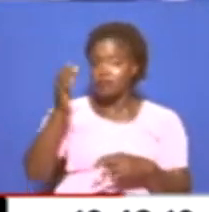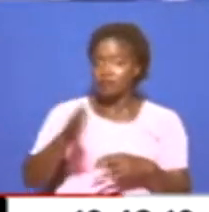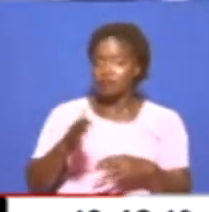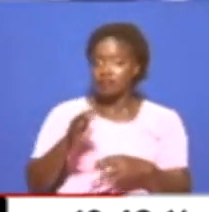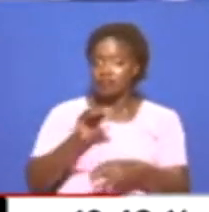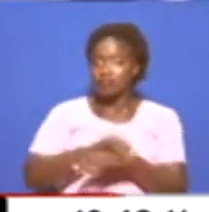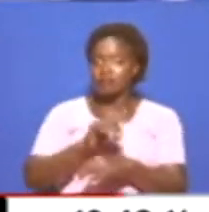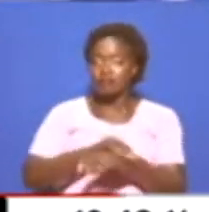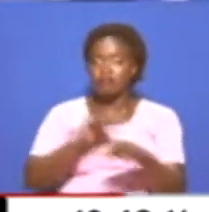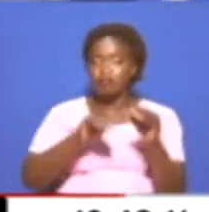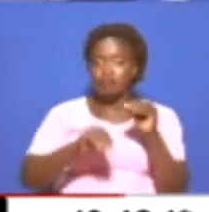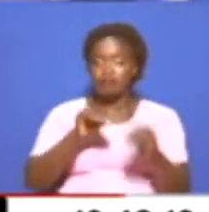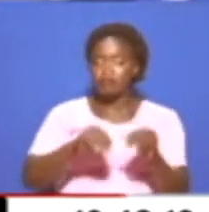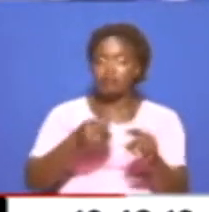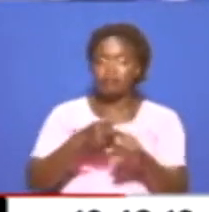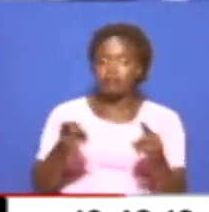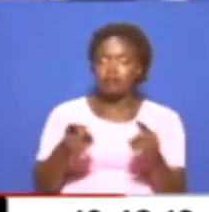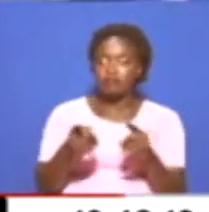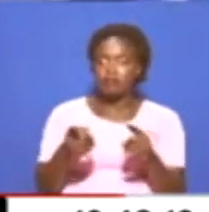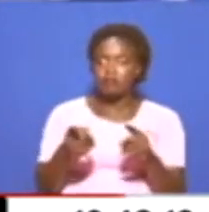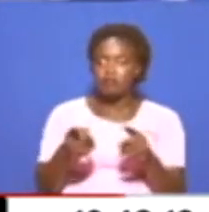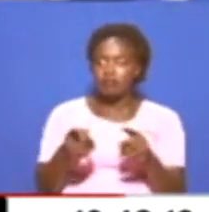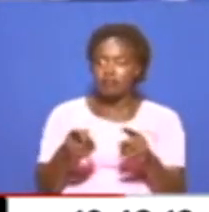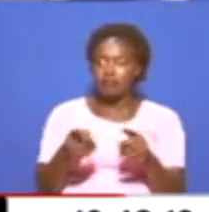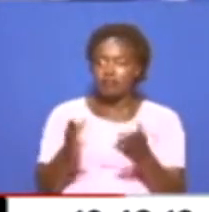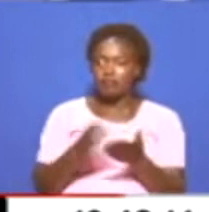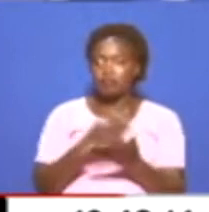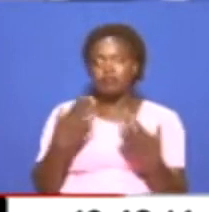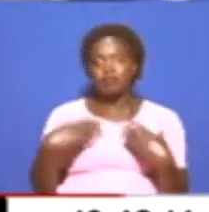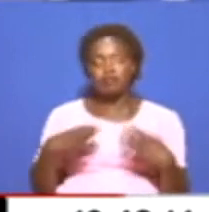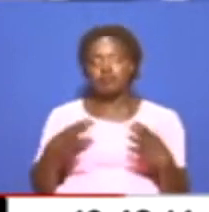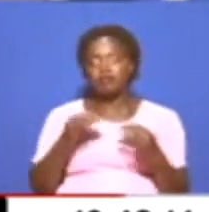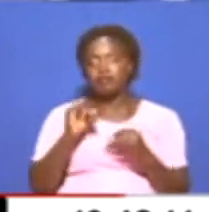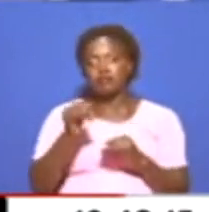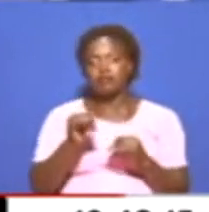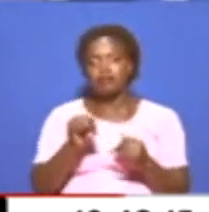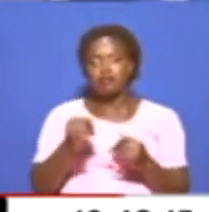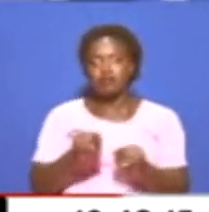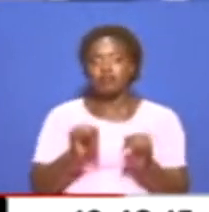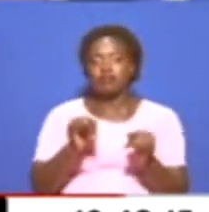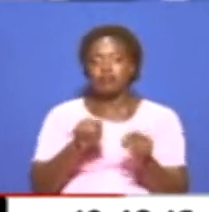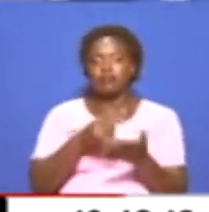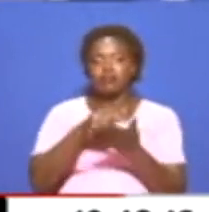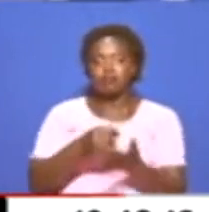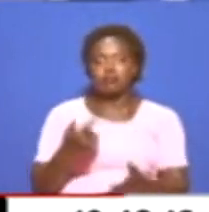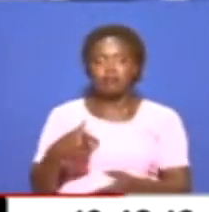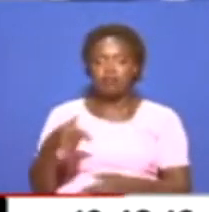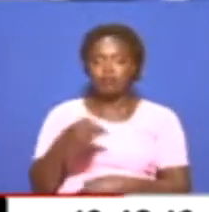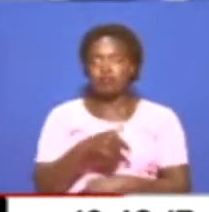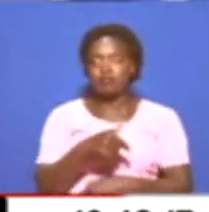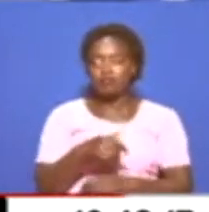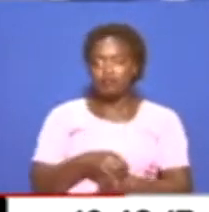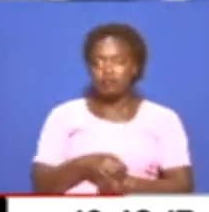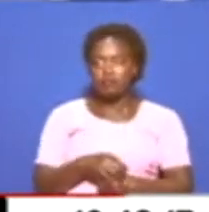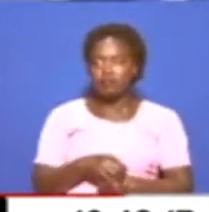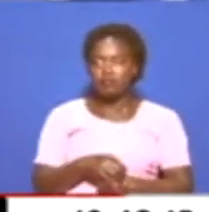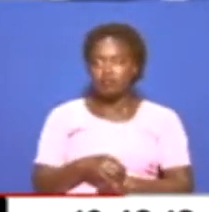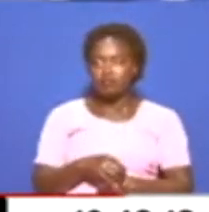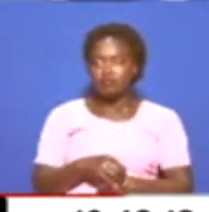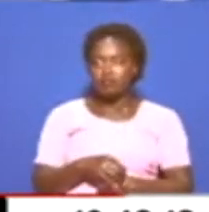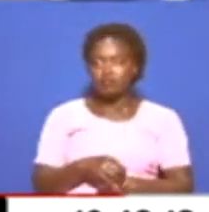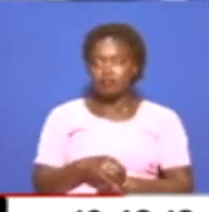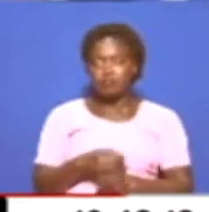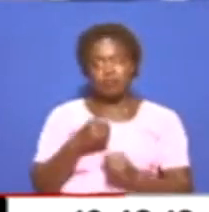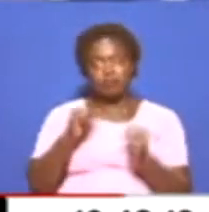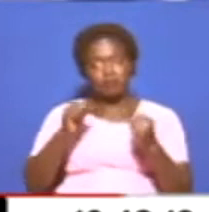elections, but I guess some people are just trying to mess with us. And I think I do not agree